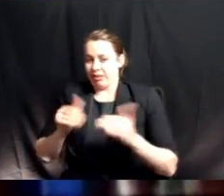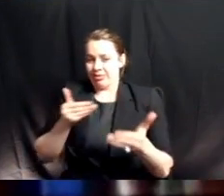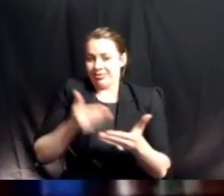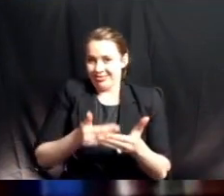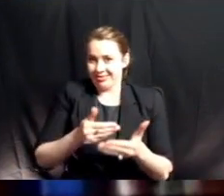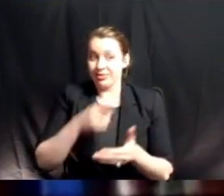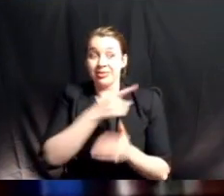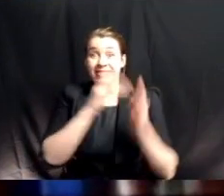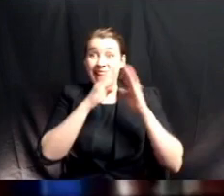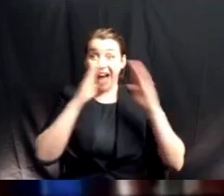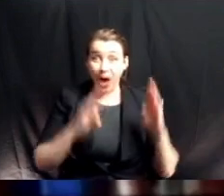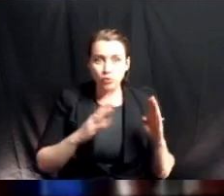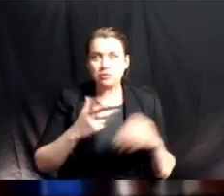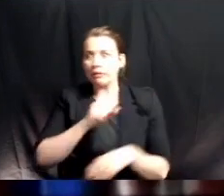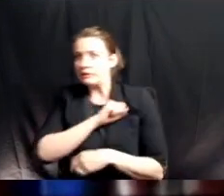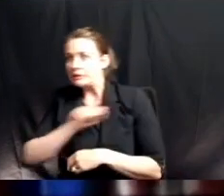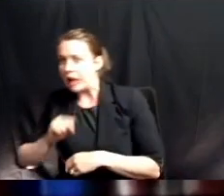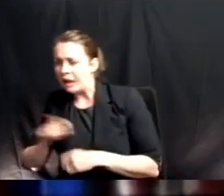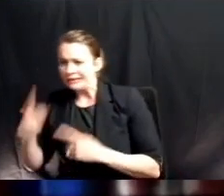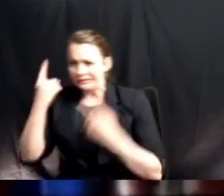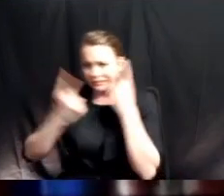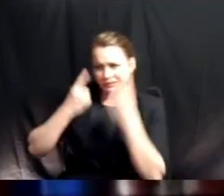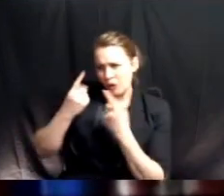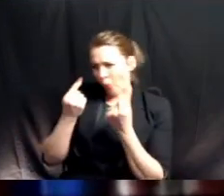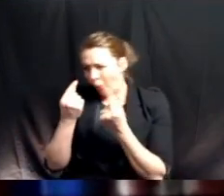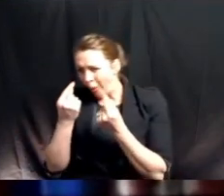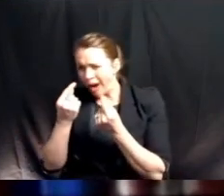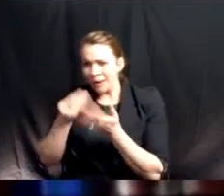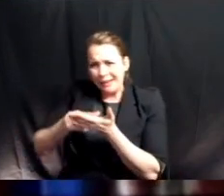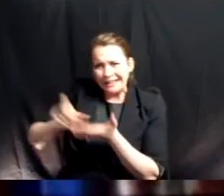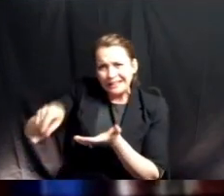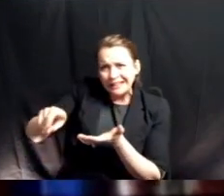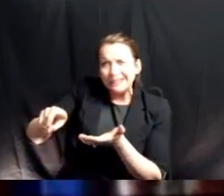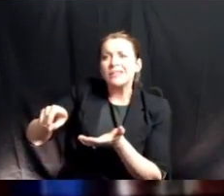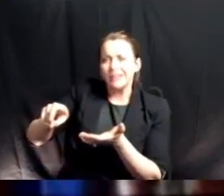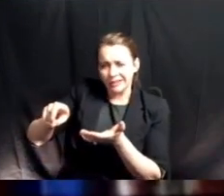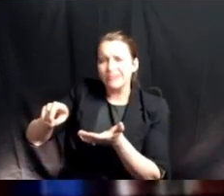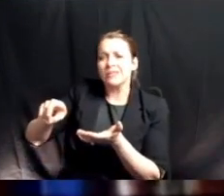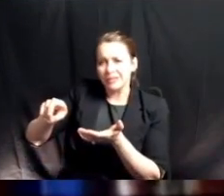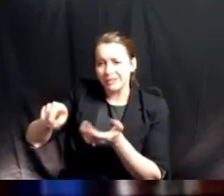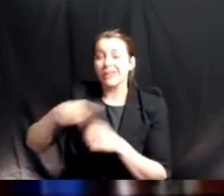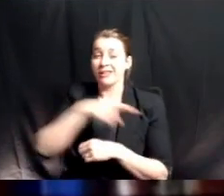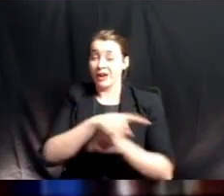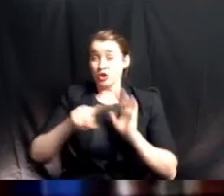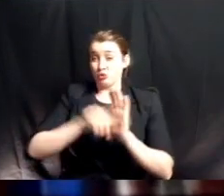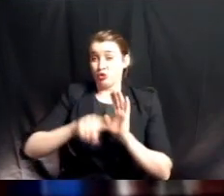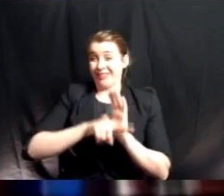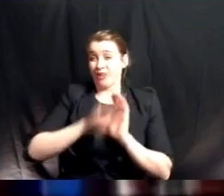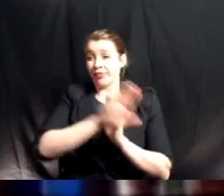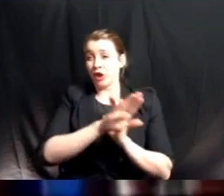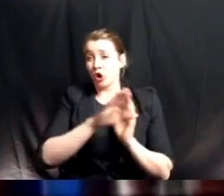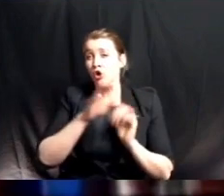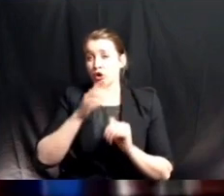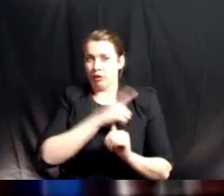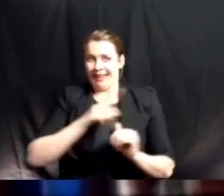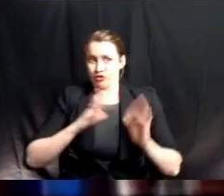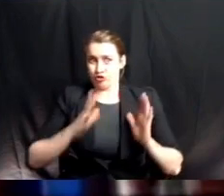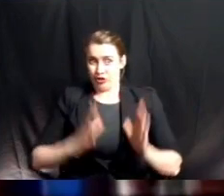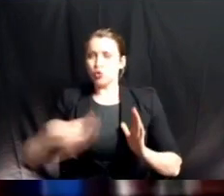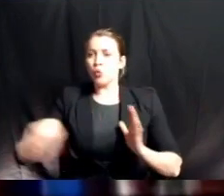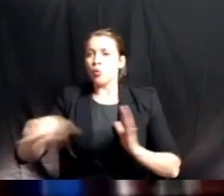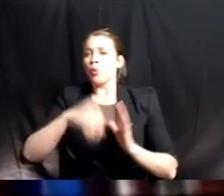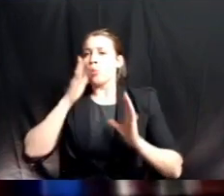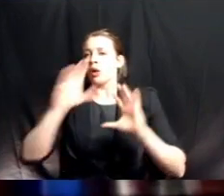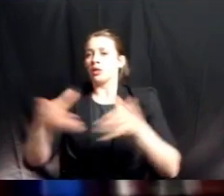Senate considering that packages, and the General Assembly in Springfield meeting next week. It all